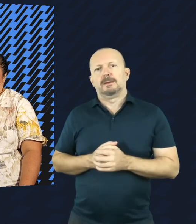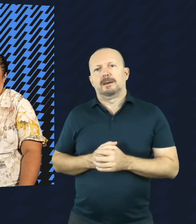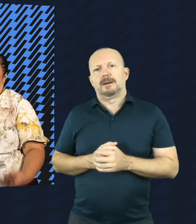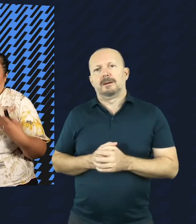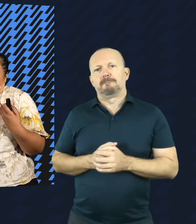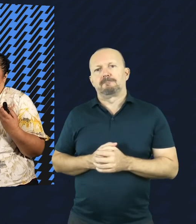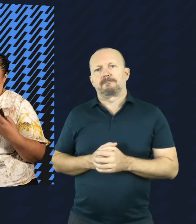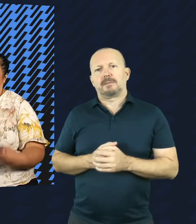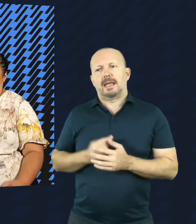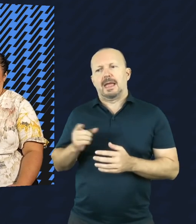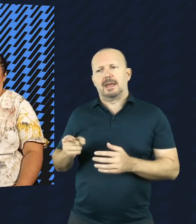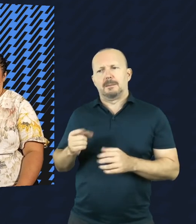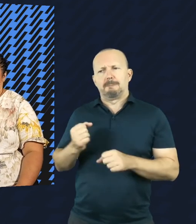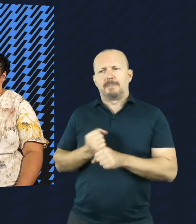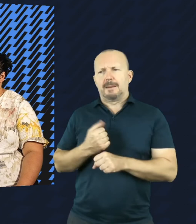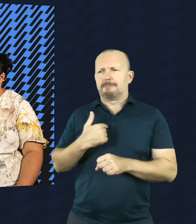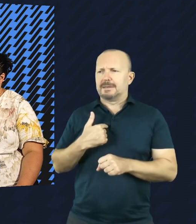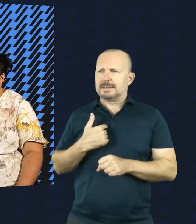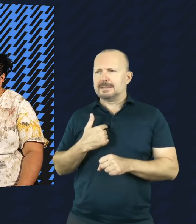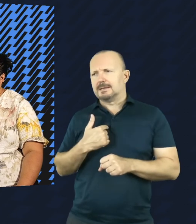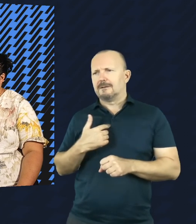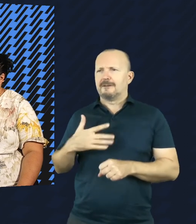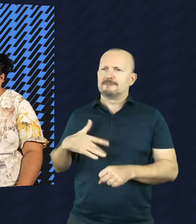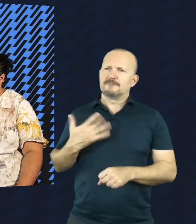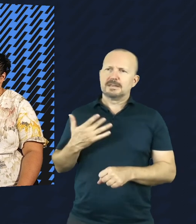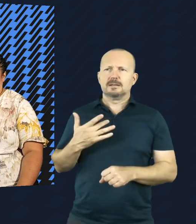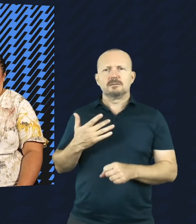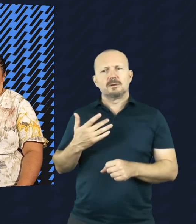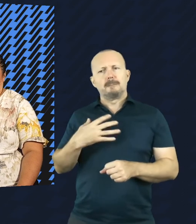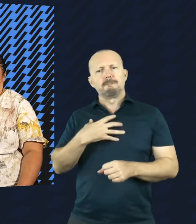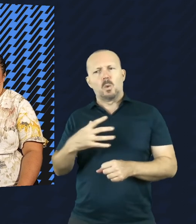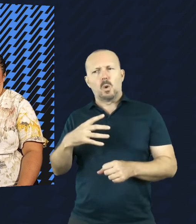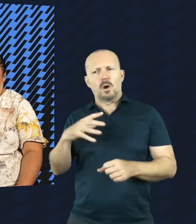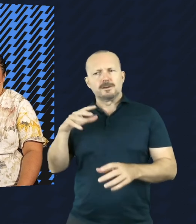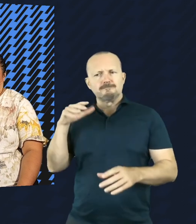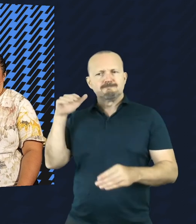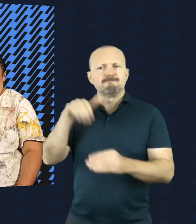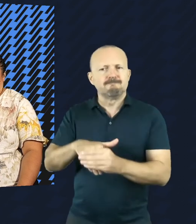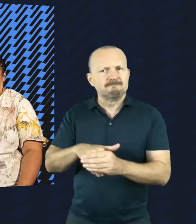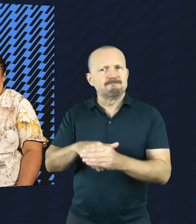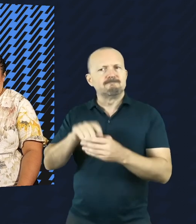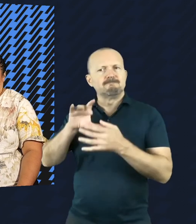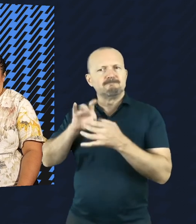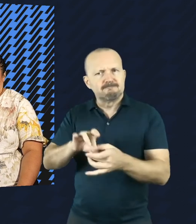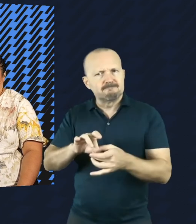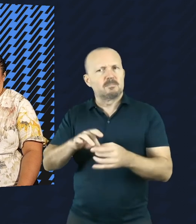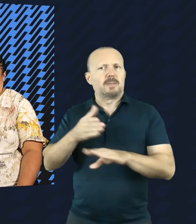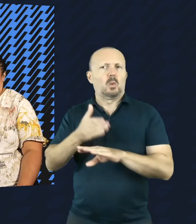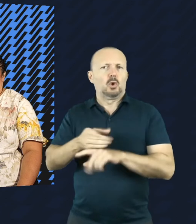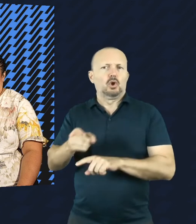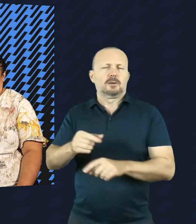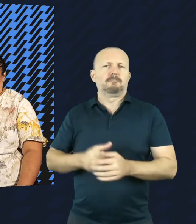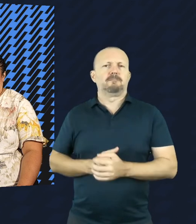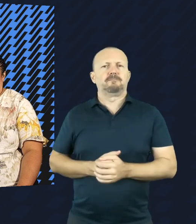made me feel a part of that mahi too. And so when I think about Ngā